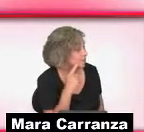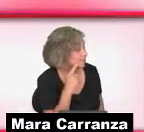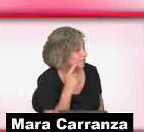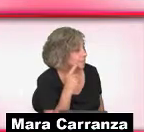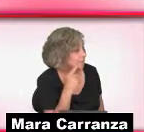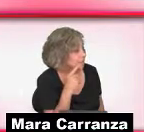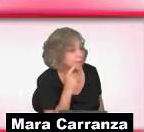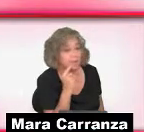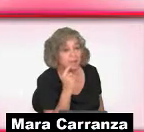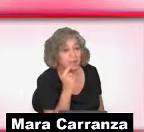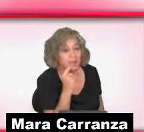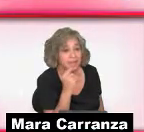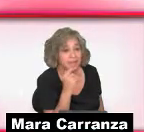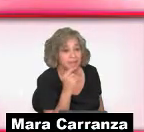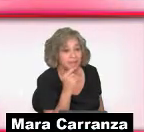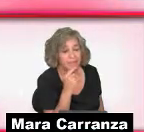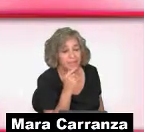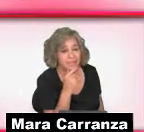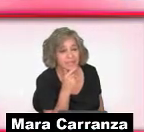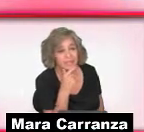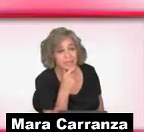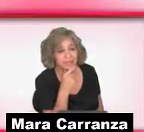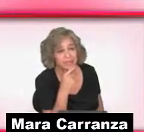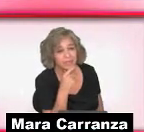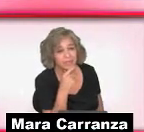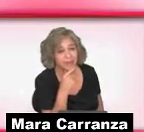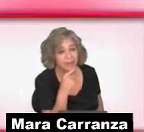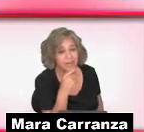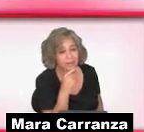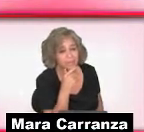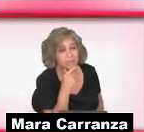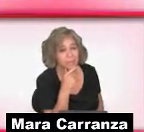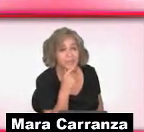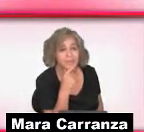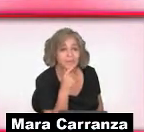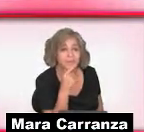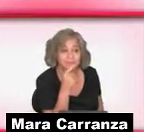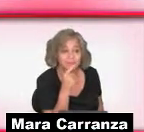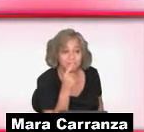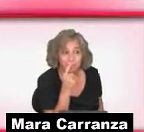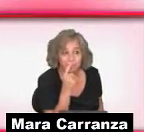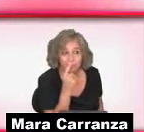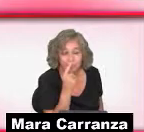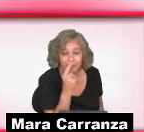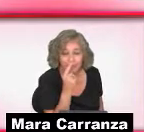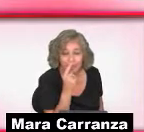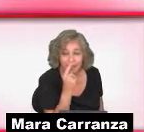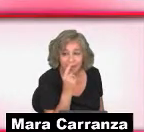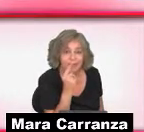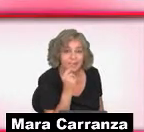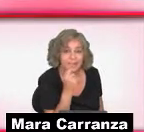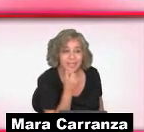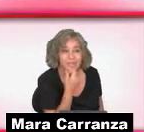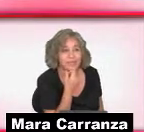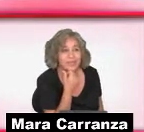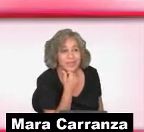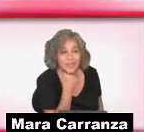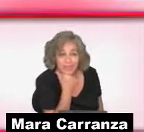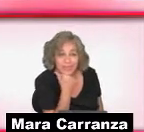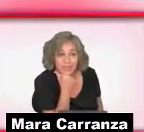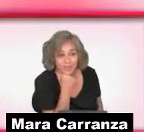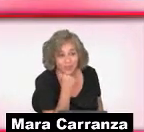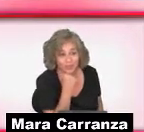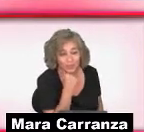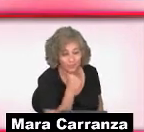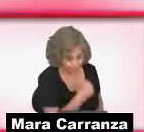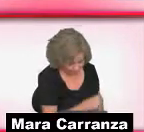Dice el señor que ya lo vimos con el AFI, que ya they've already seen that before, and it's bad. Y este tipo de cosas, Toño, and these type of